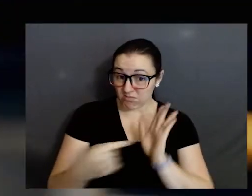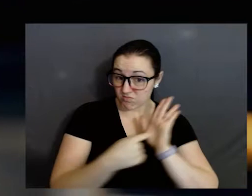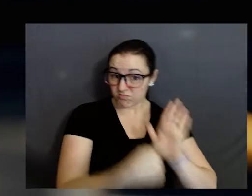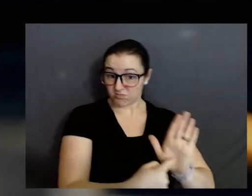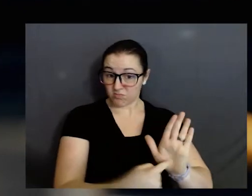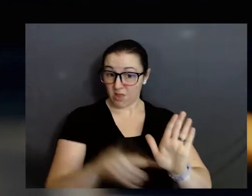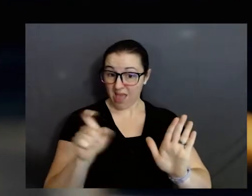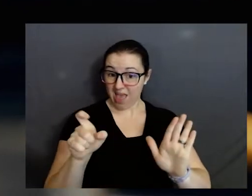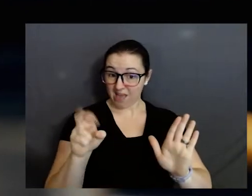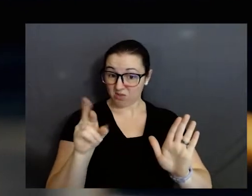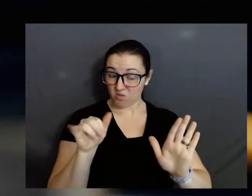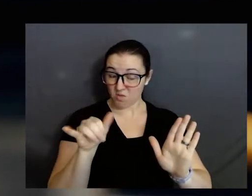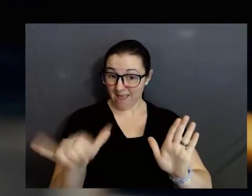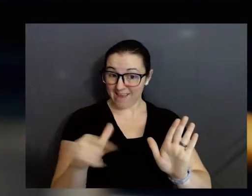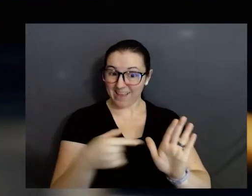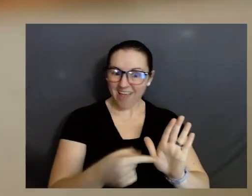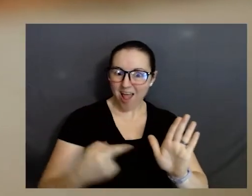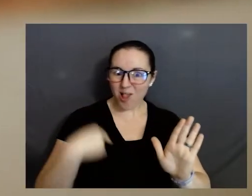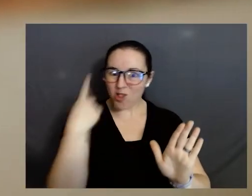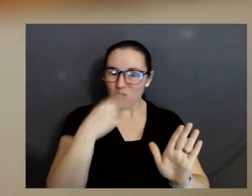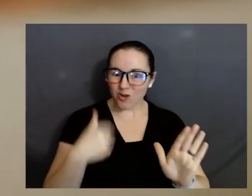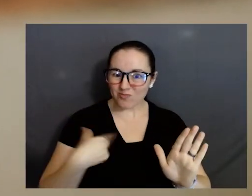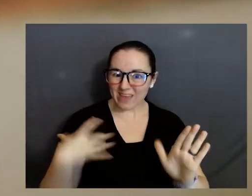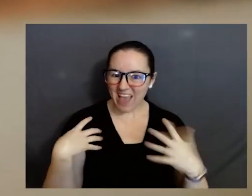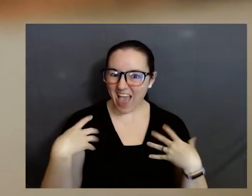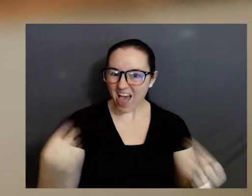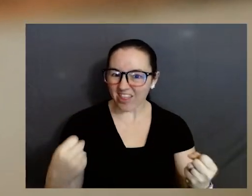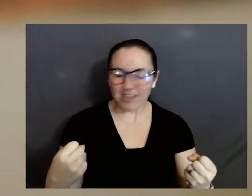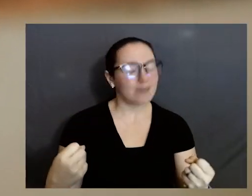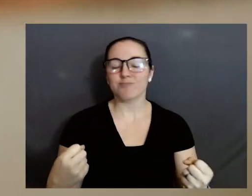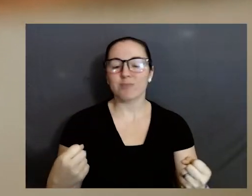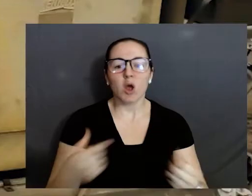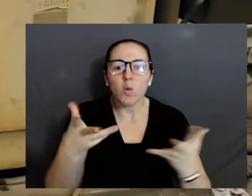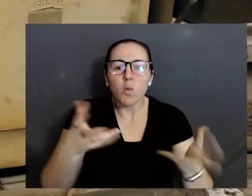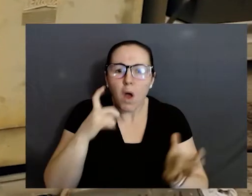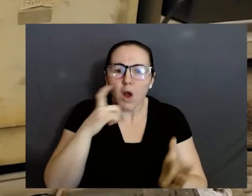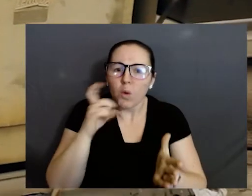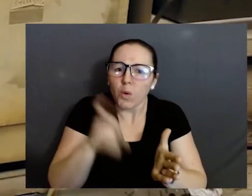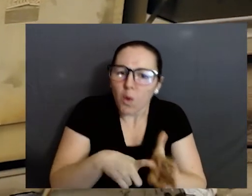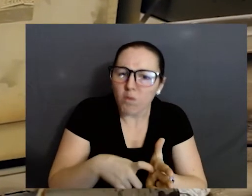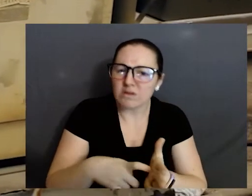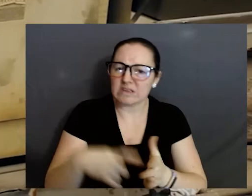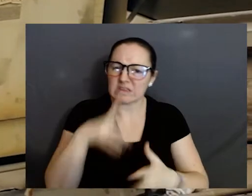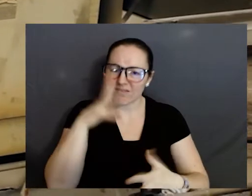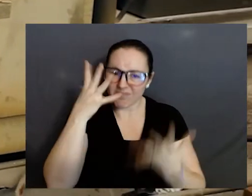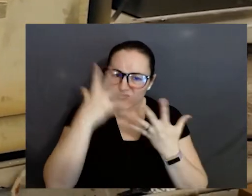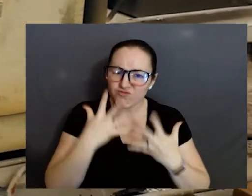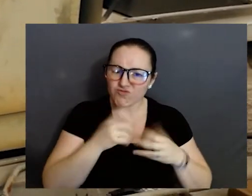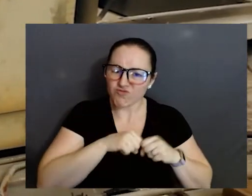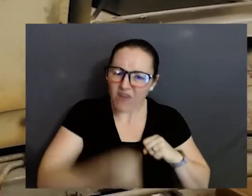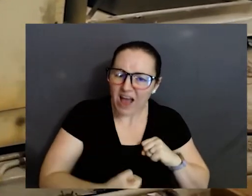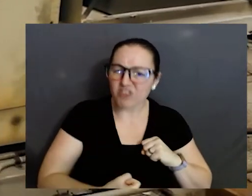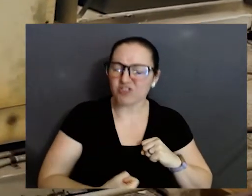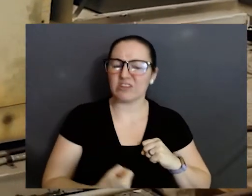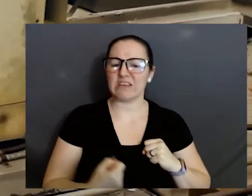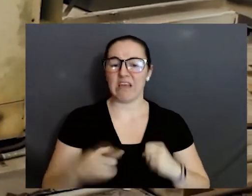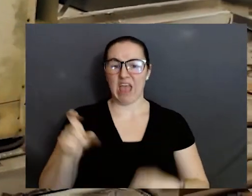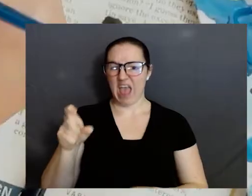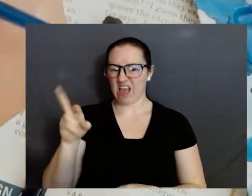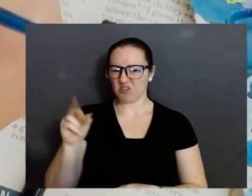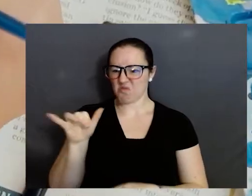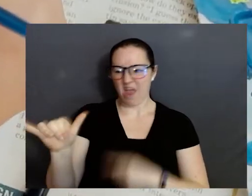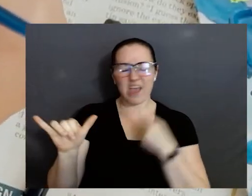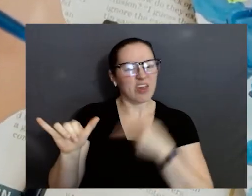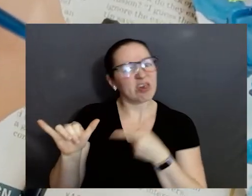Don't go in and show somebody an x-ray and say, "Look at how healthy I am." You want to see the tragedy in it.